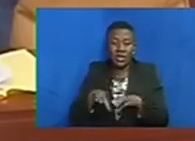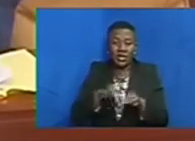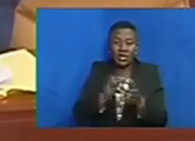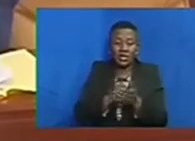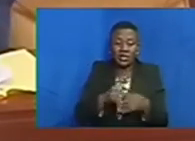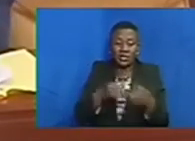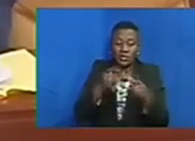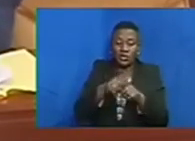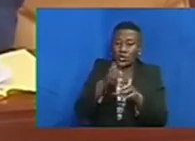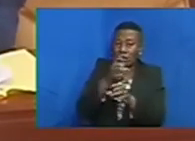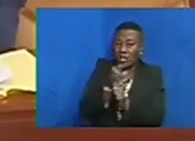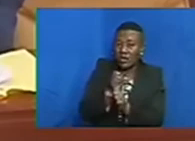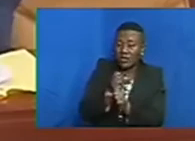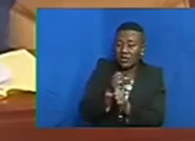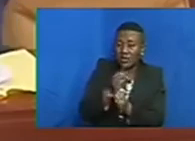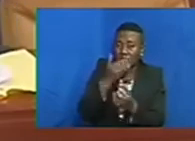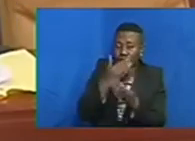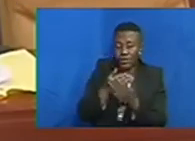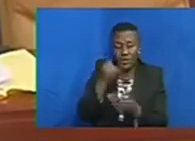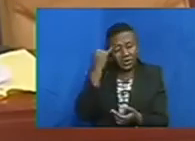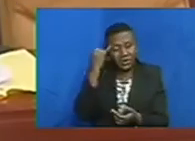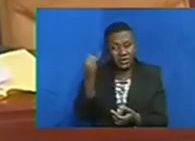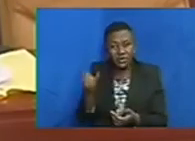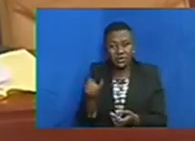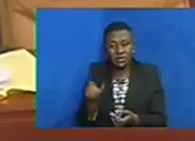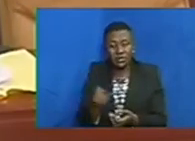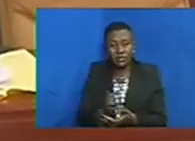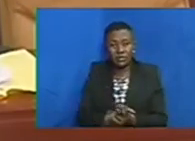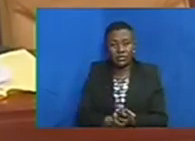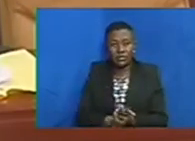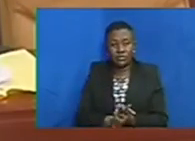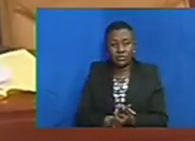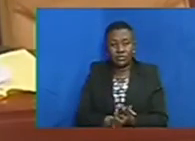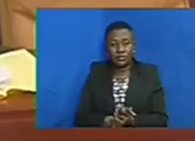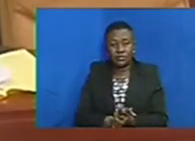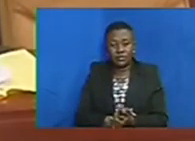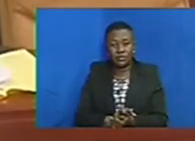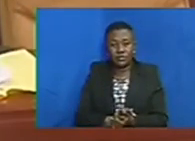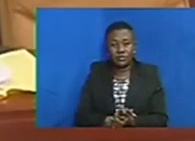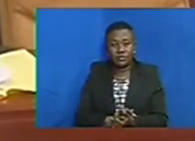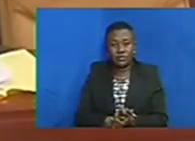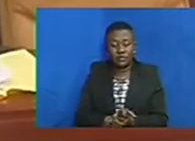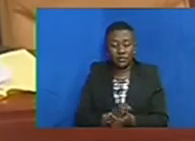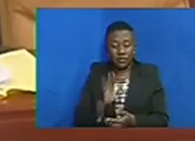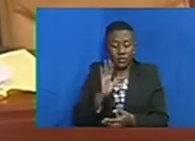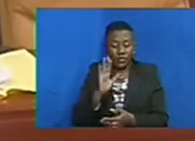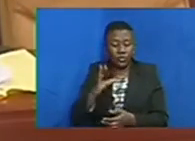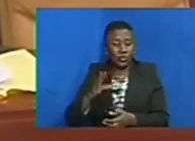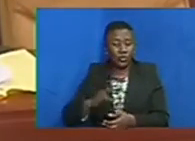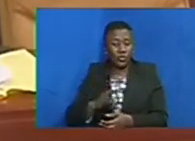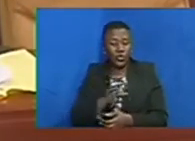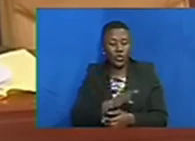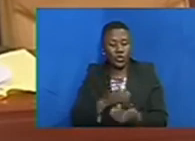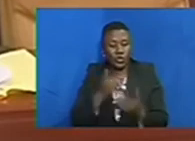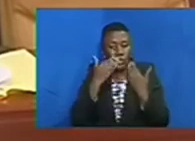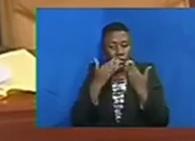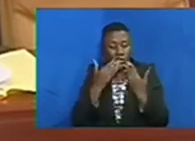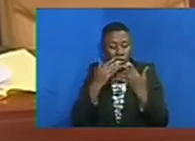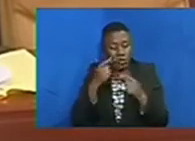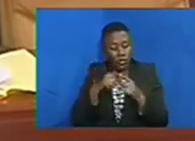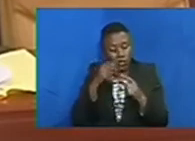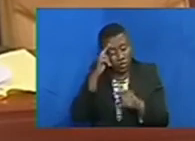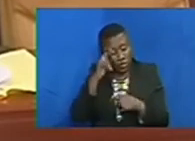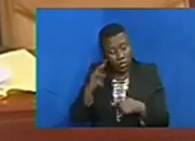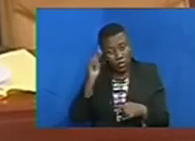its mission safety. Mr. Speaker, your committee is thankful to the Honorable Minister and